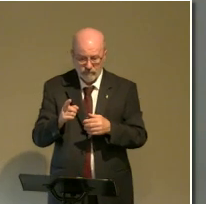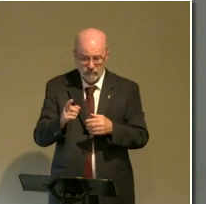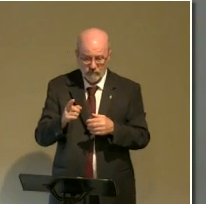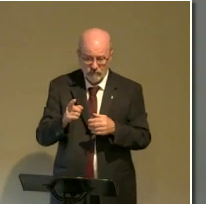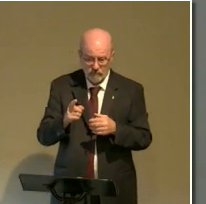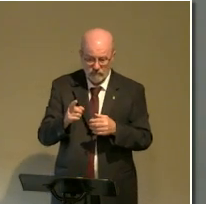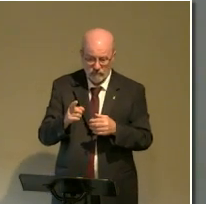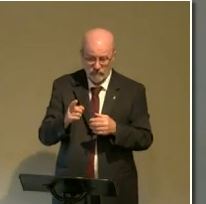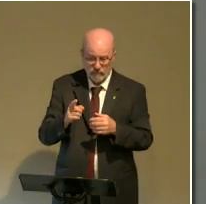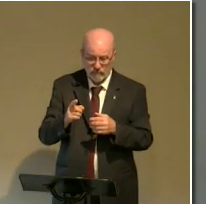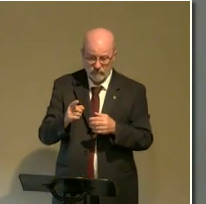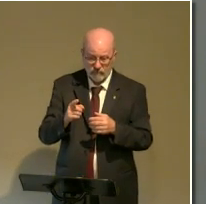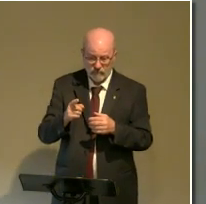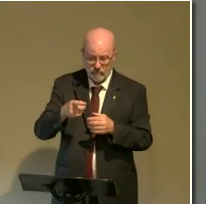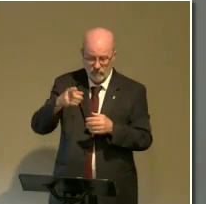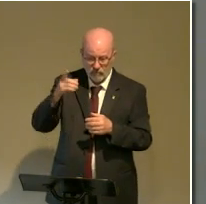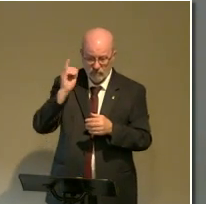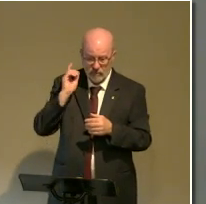So